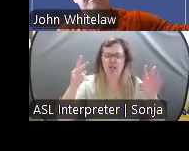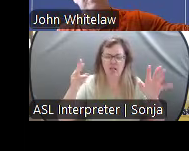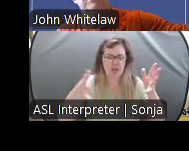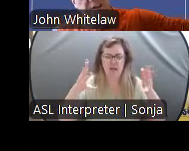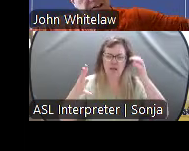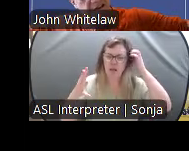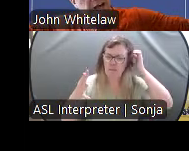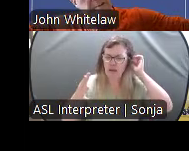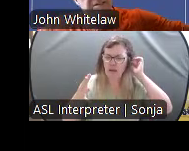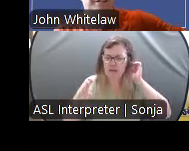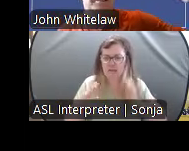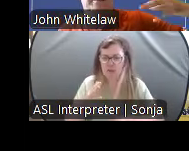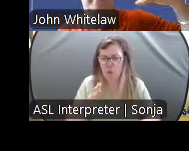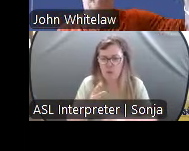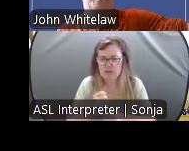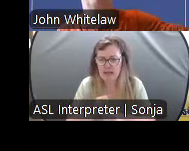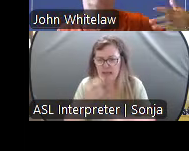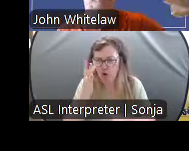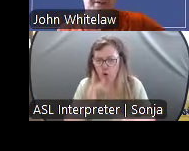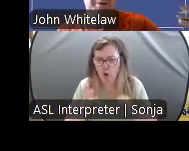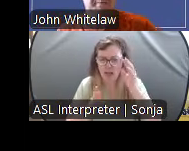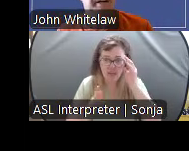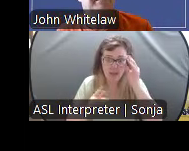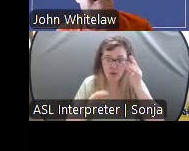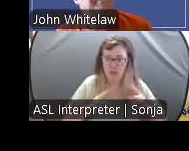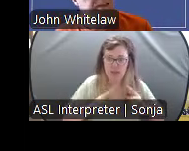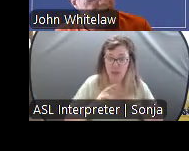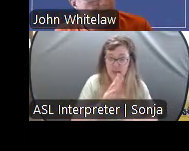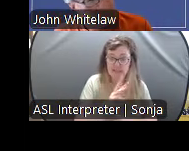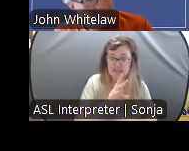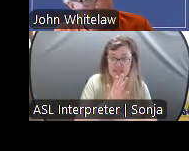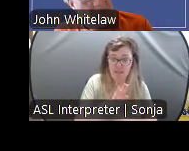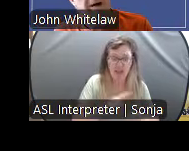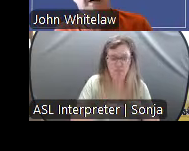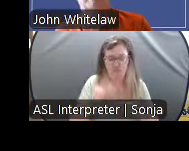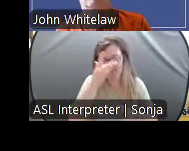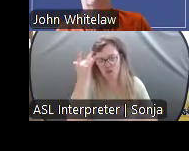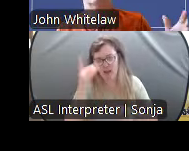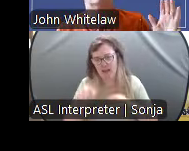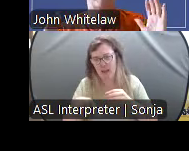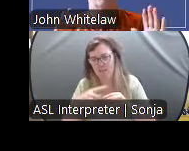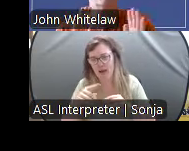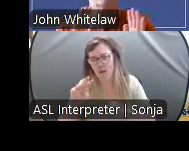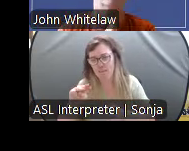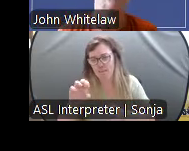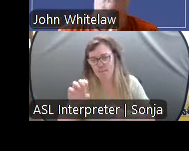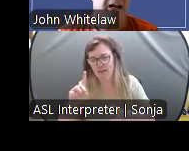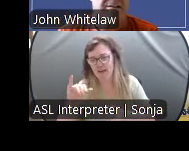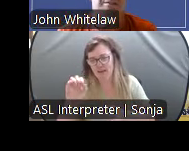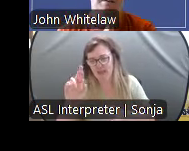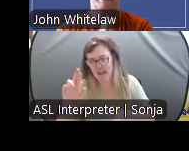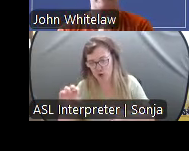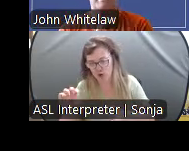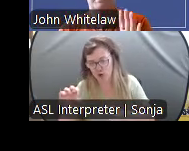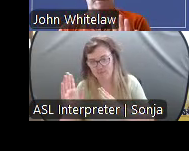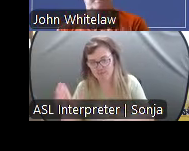take their early retirement at 65, but they forget to deal with the Medicare aspect of it. Okay, how much do you get?